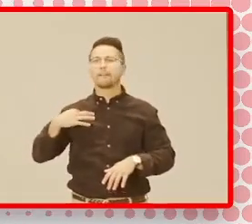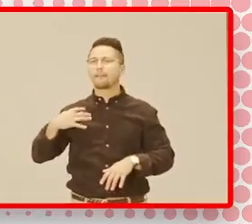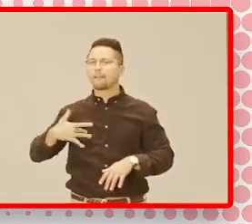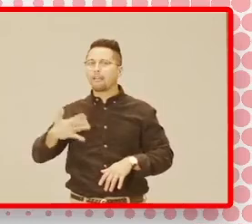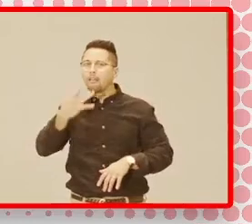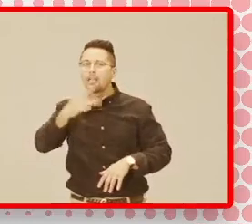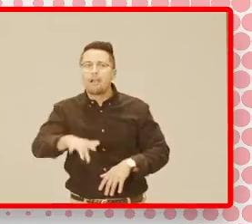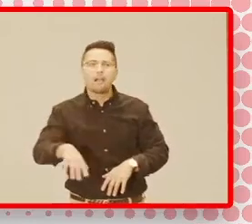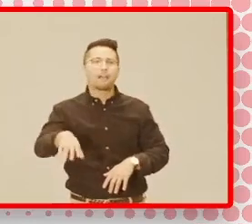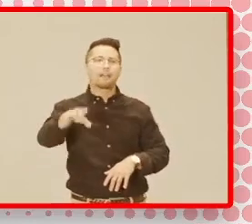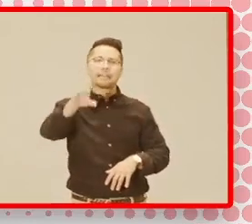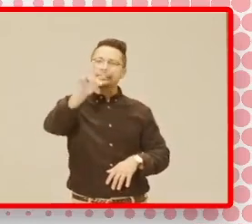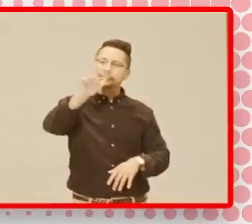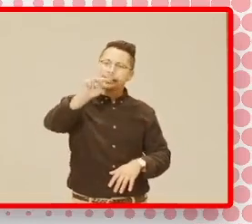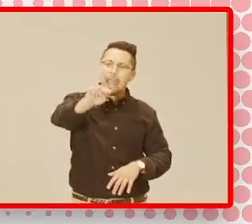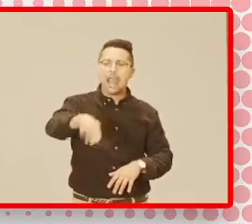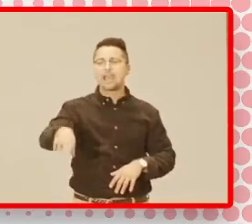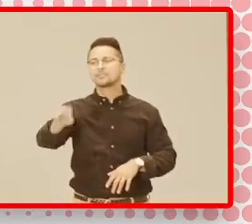Simone,